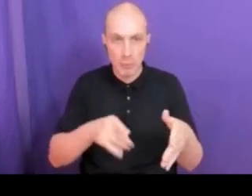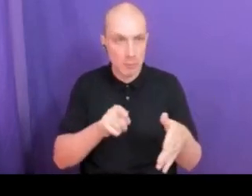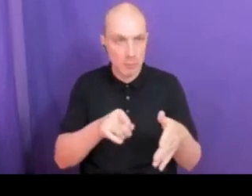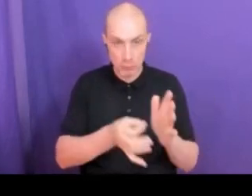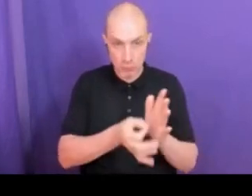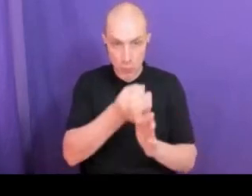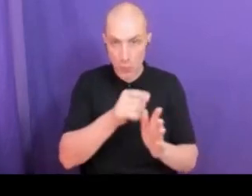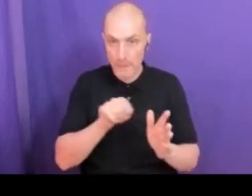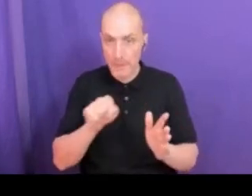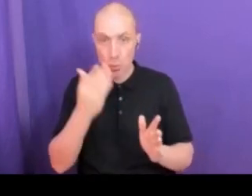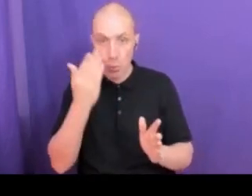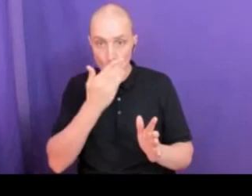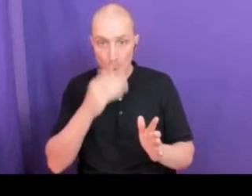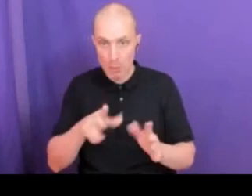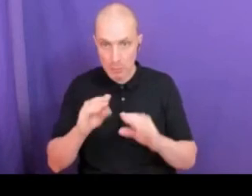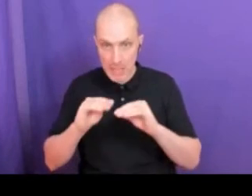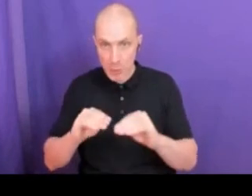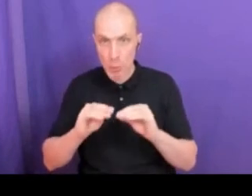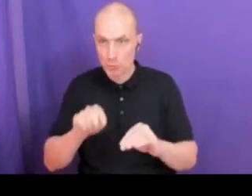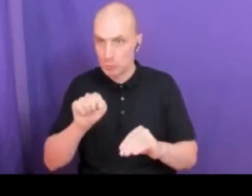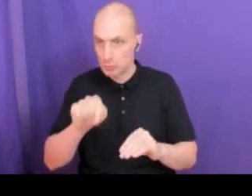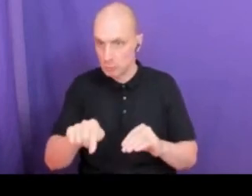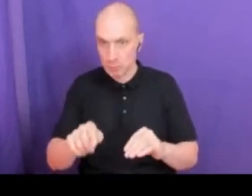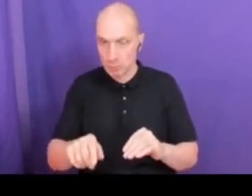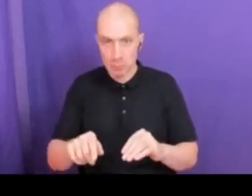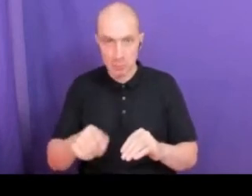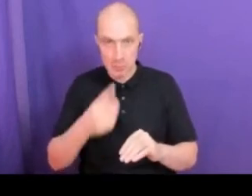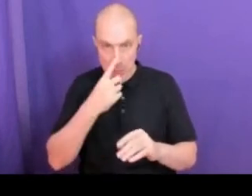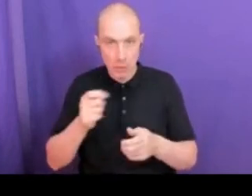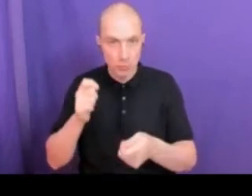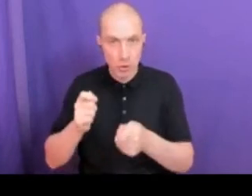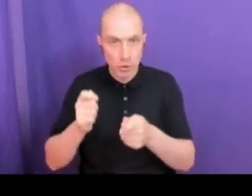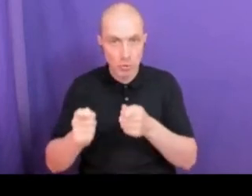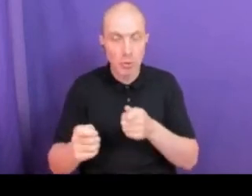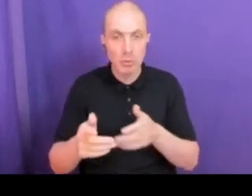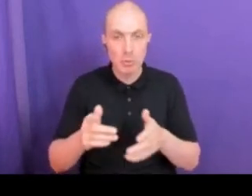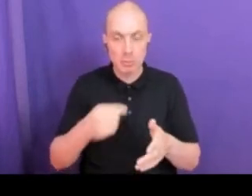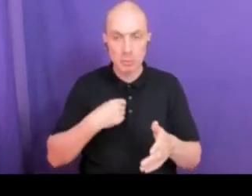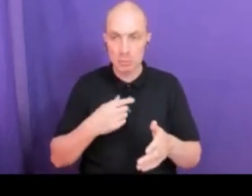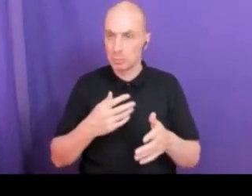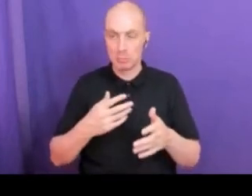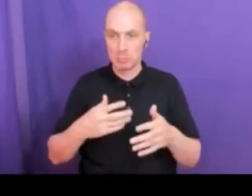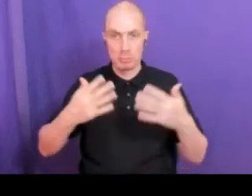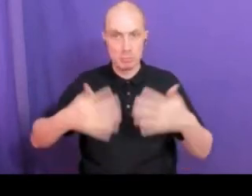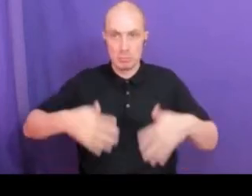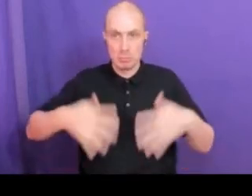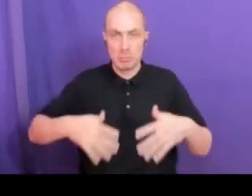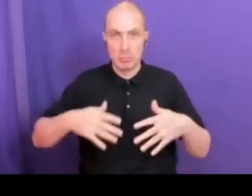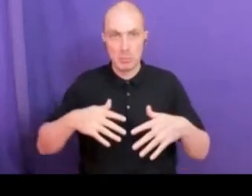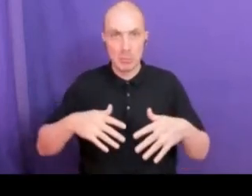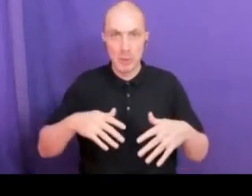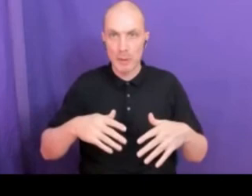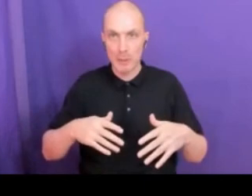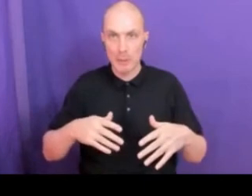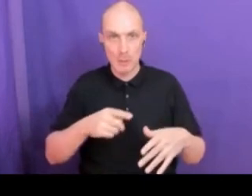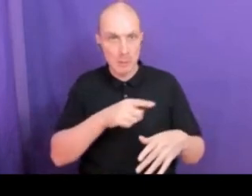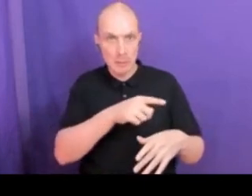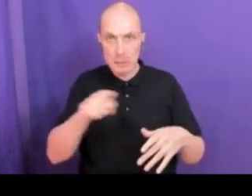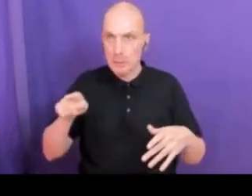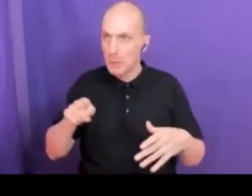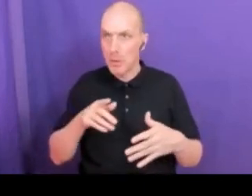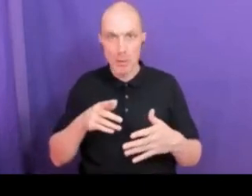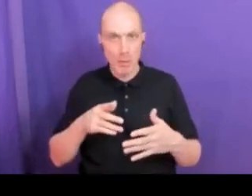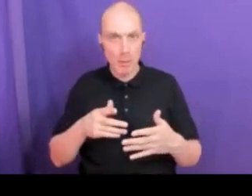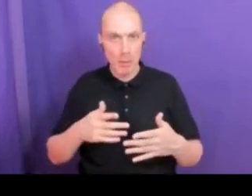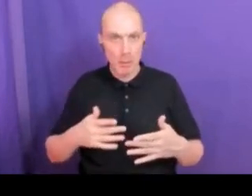think what's been really fantastic to see is the way that people have embraced elements of Alzheimer